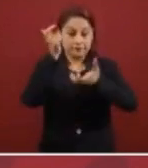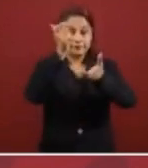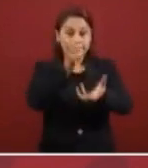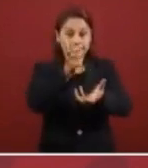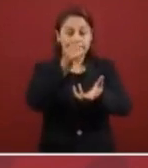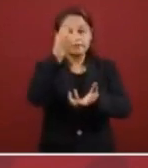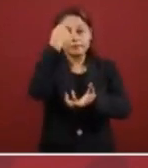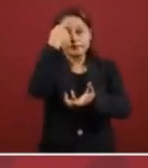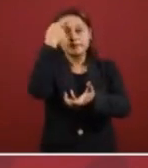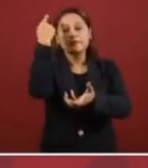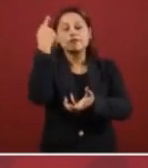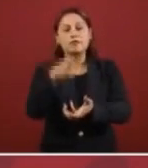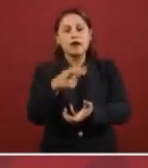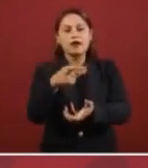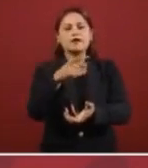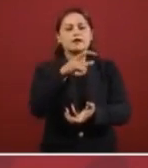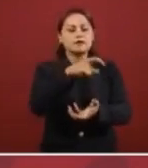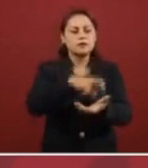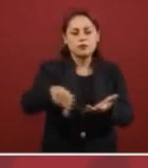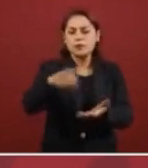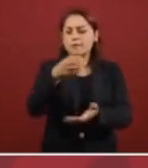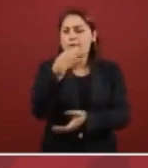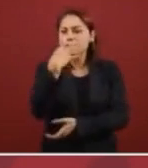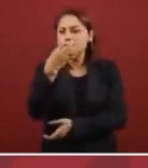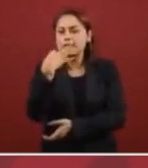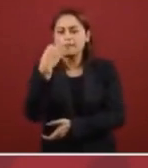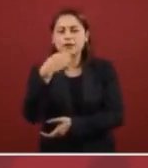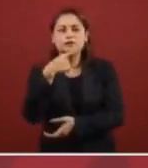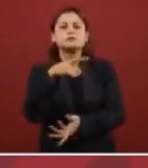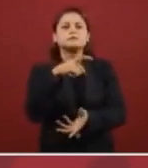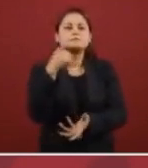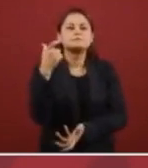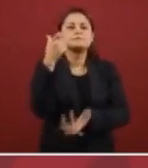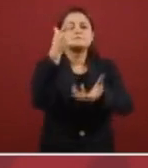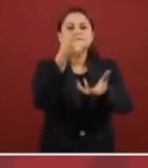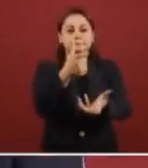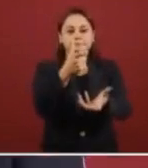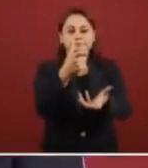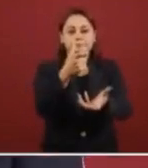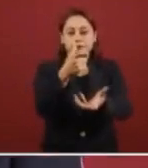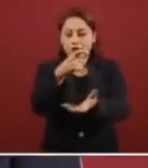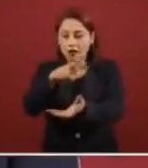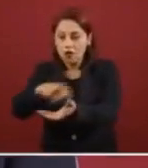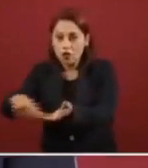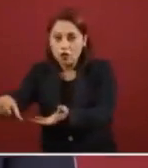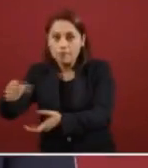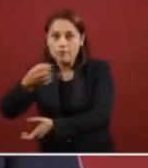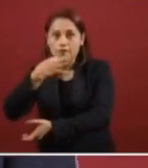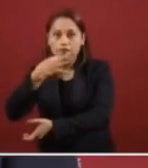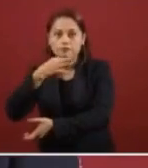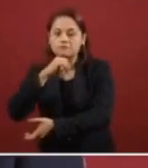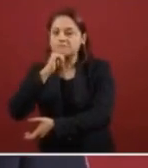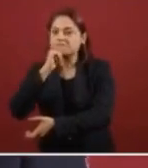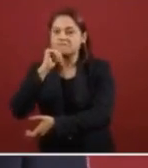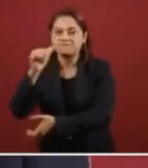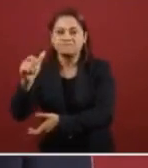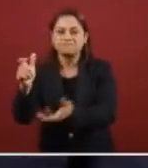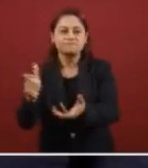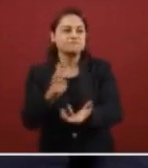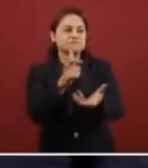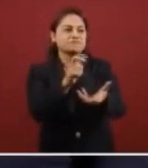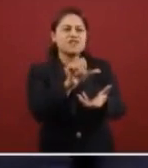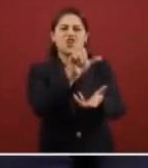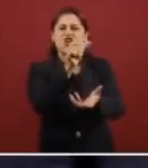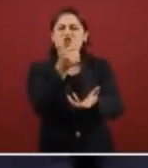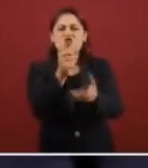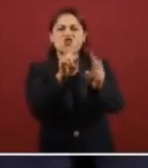medications. Y se usaba en and otra it cosa. Was used for other things. Y no había medicina. And there was